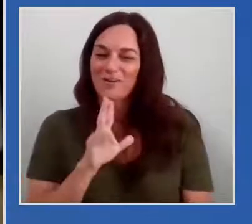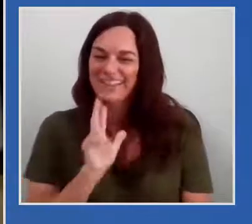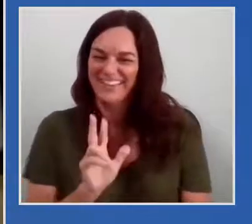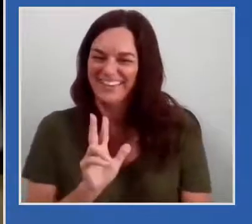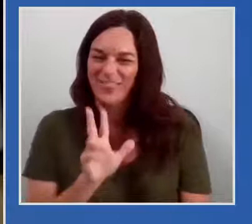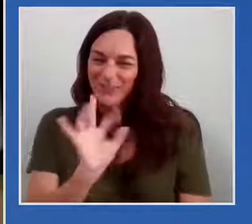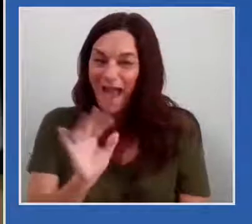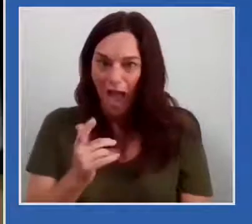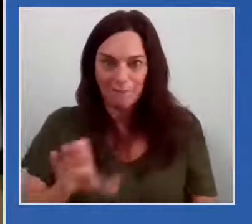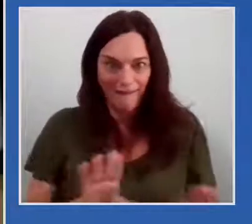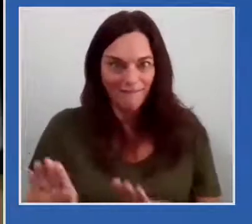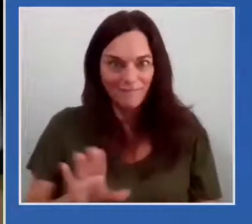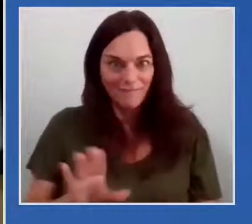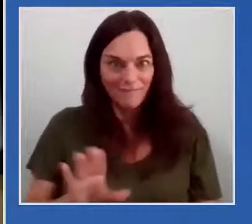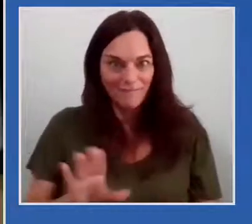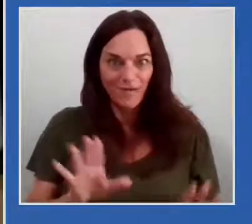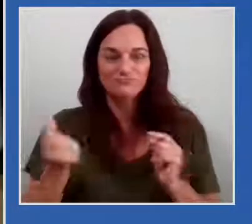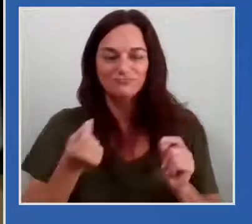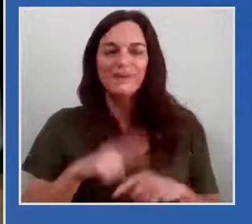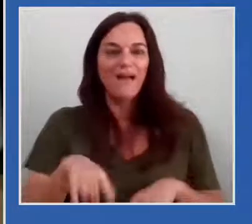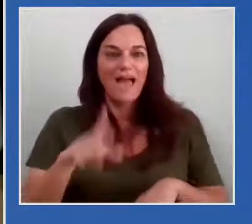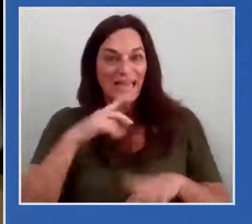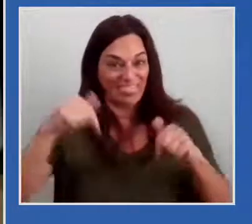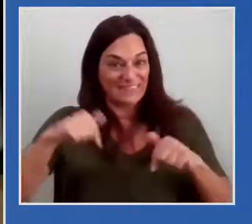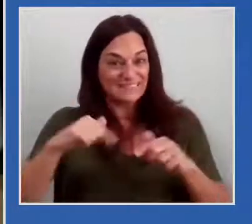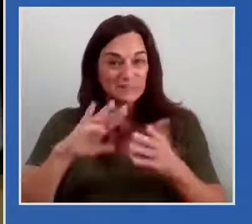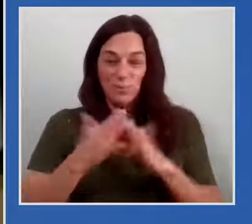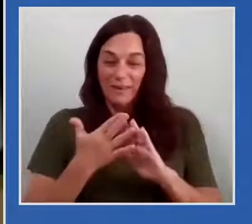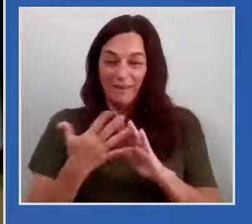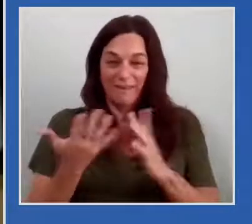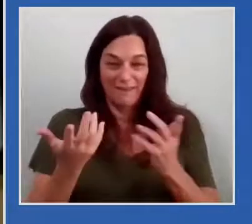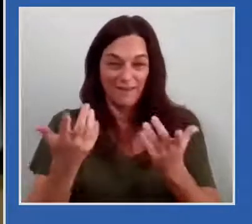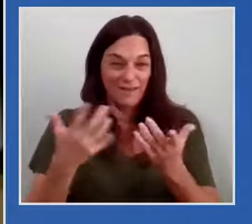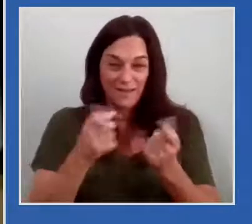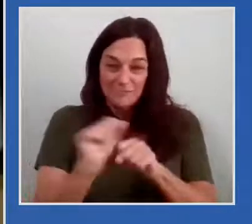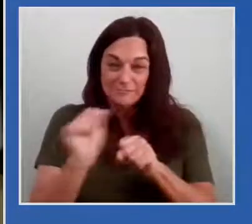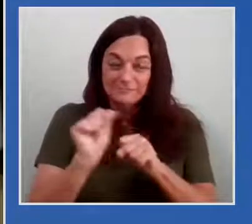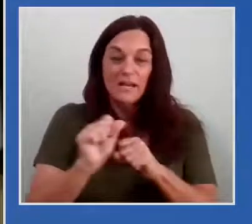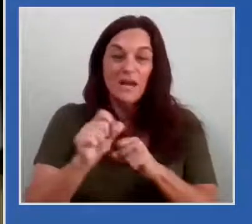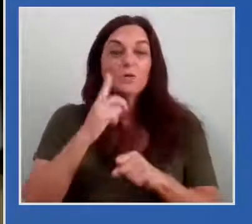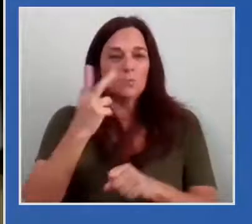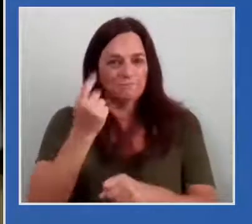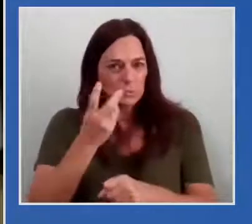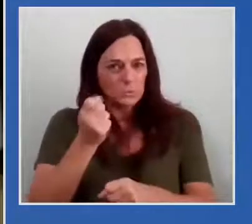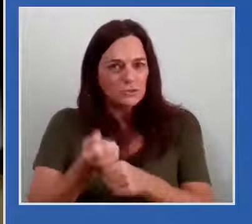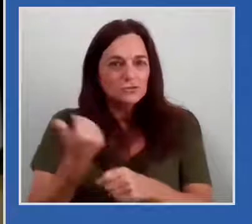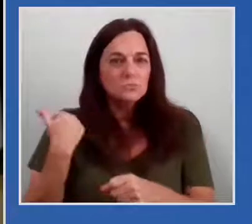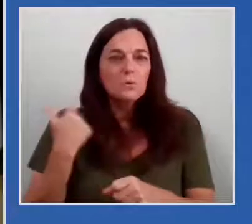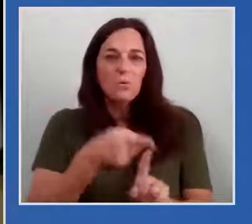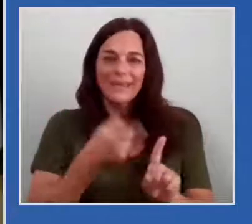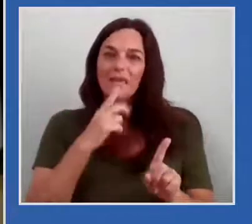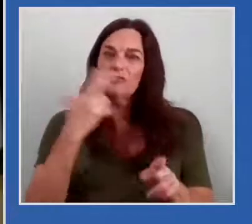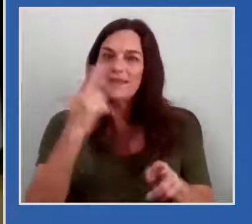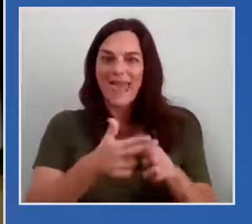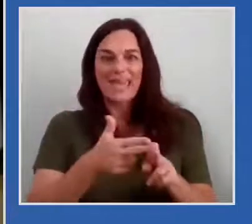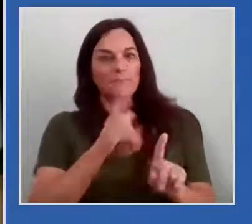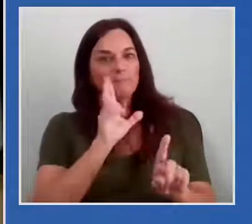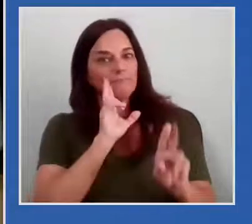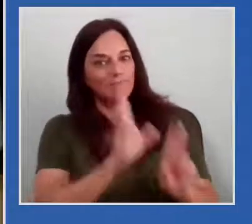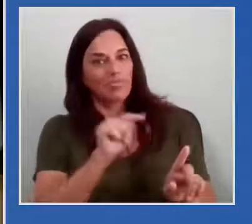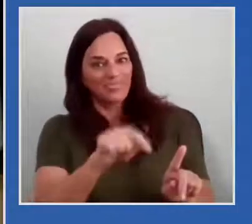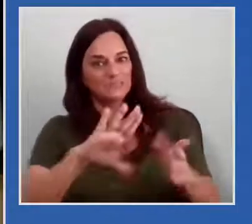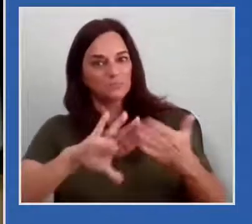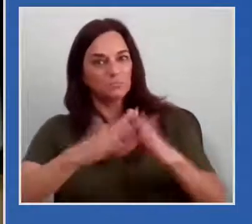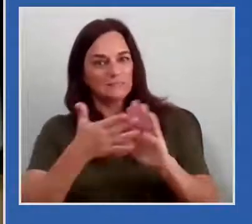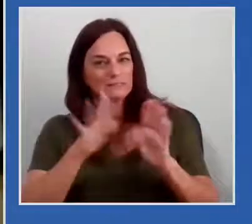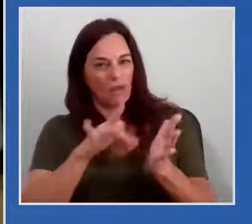the pillar of this community, so much so that a few years back, you all decided to rename this community center in his honor. Heard wonderful things